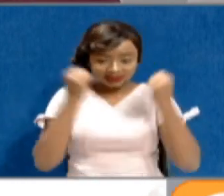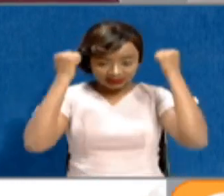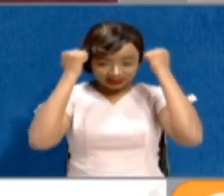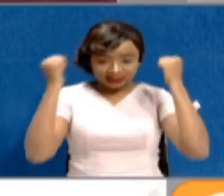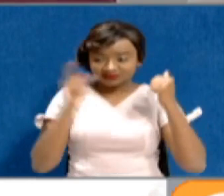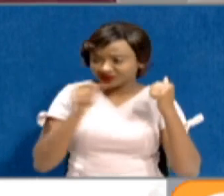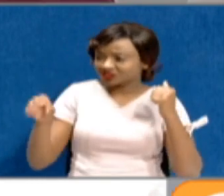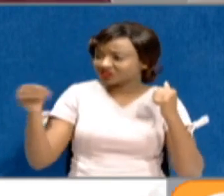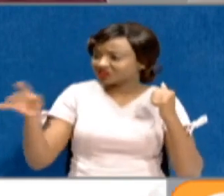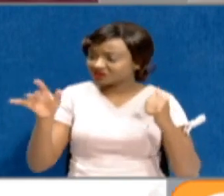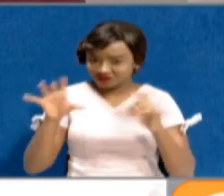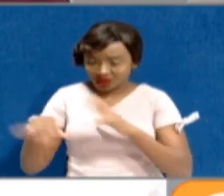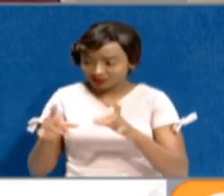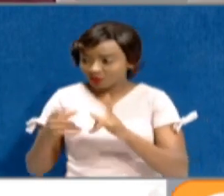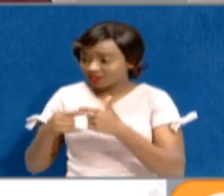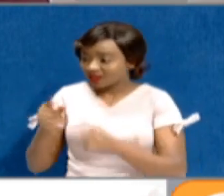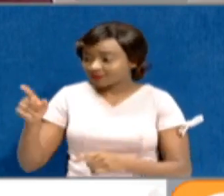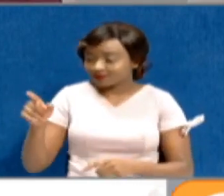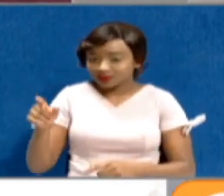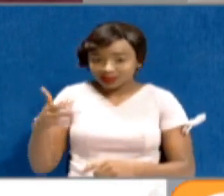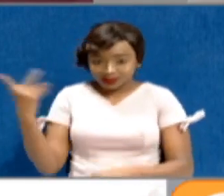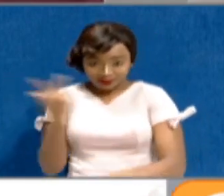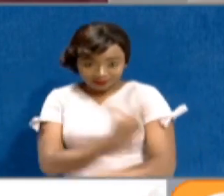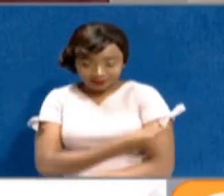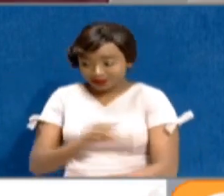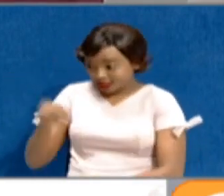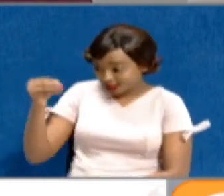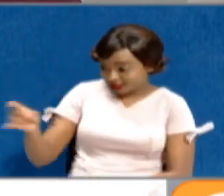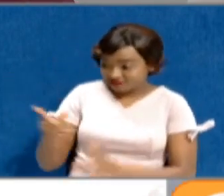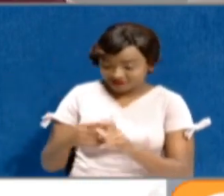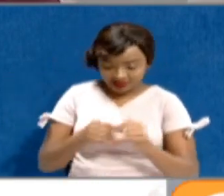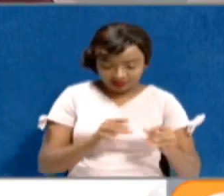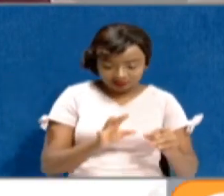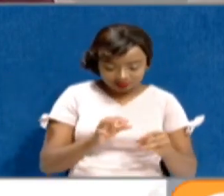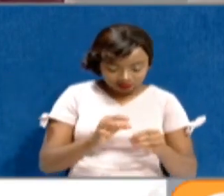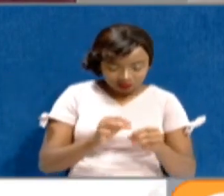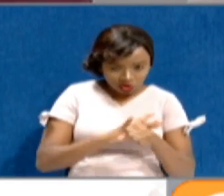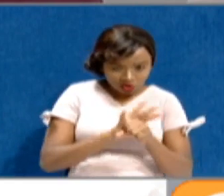already given the animal a vaccine. You then expose it to the virus to see whether the vaccine does indeed provide